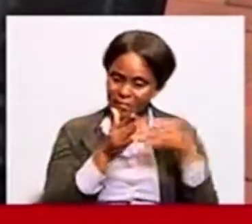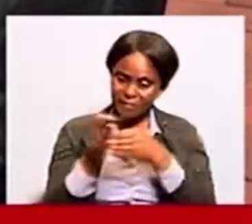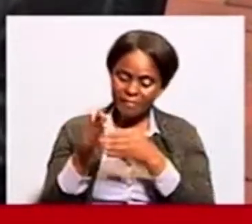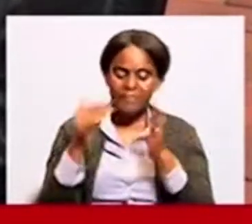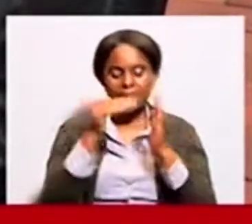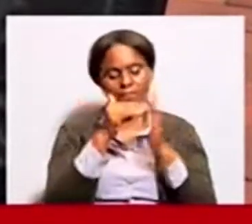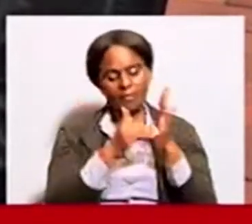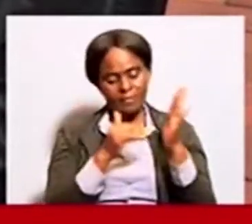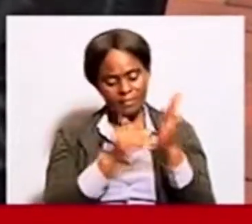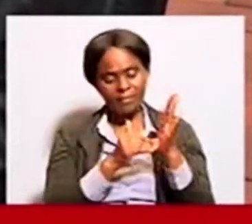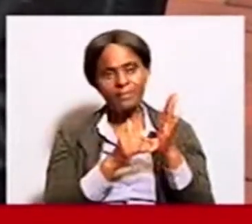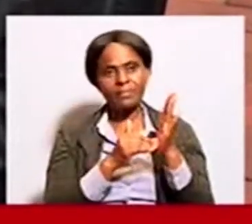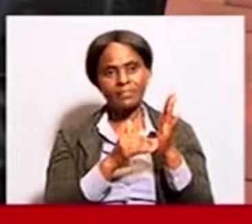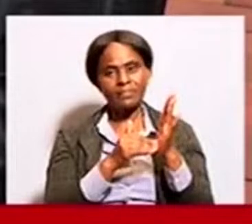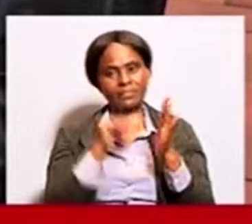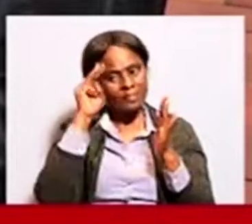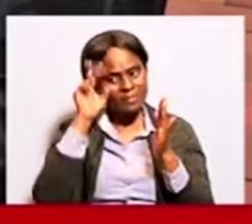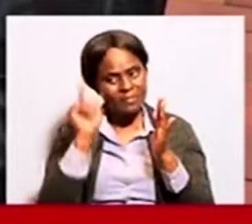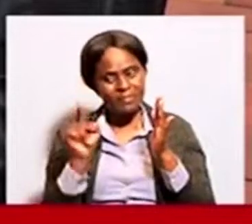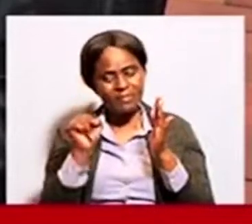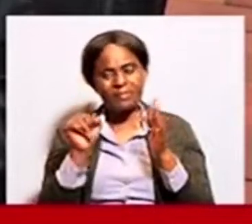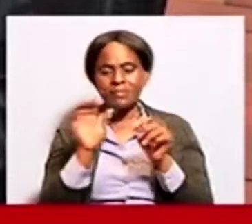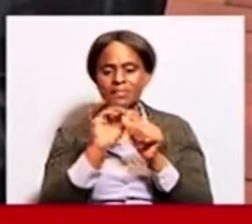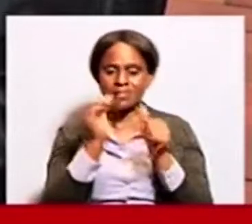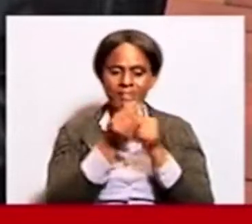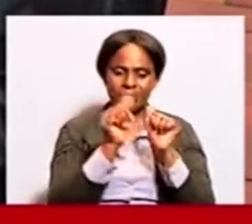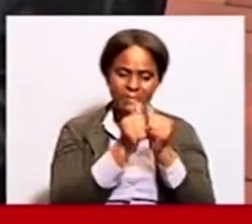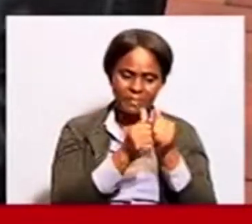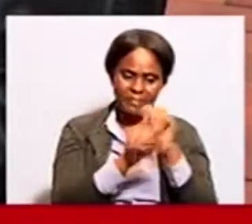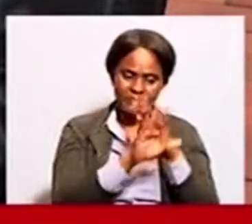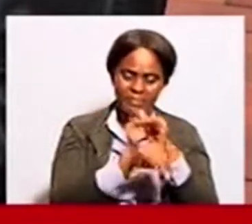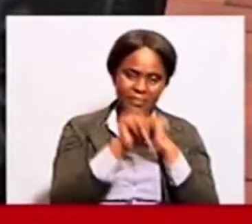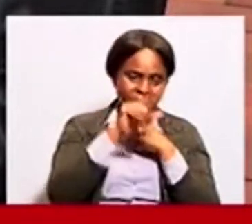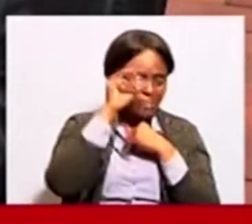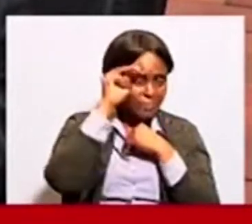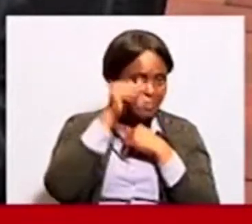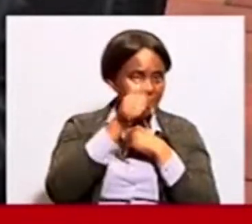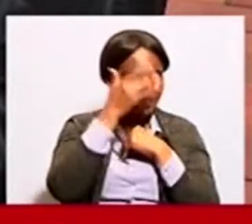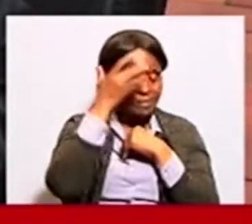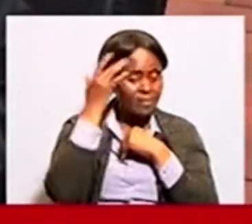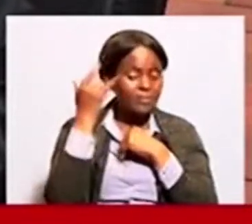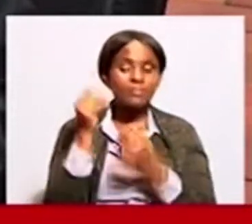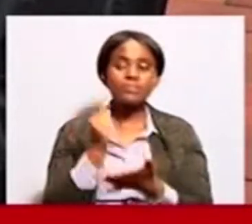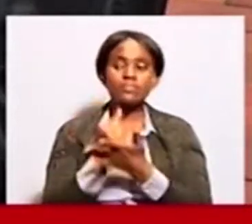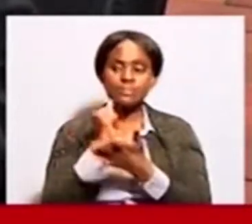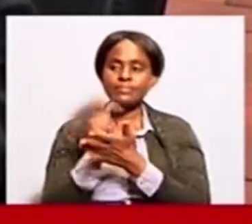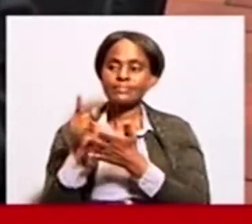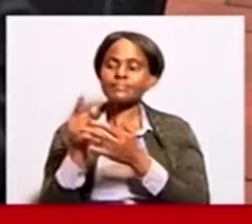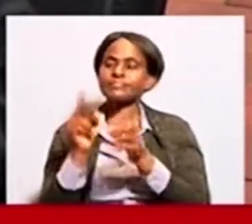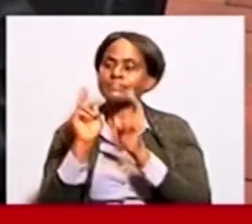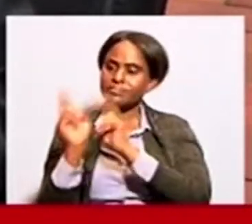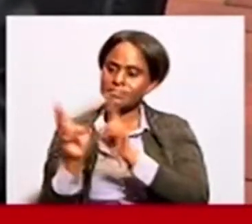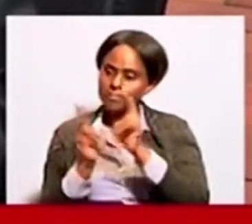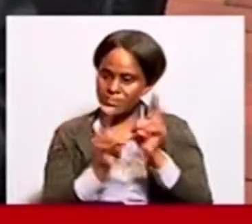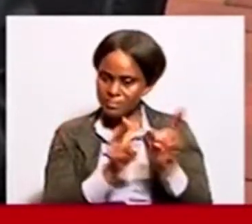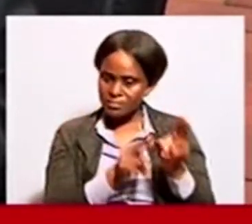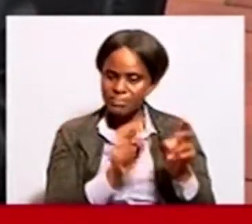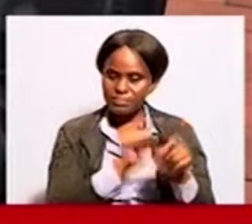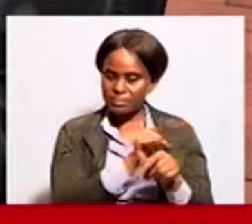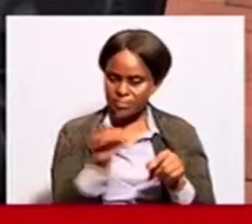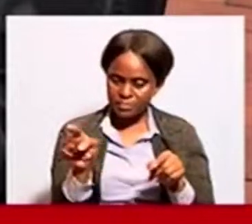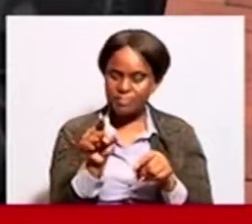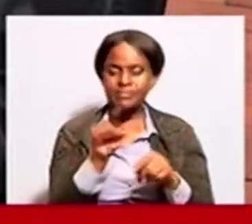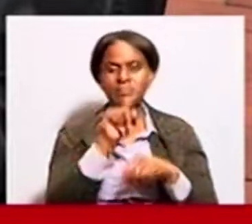guidelines, then the ministry or Chalimbana, which is under the ministry, is helping them to respond to